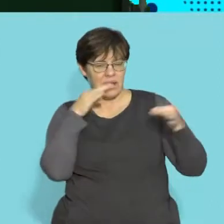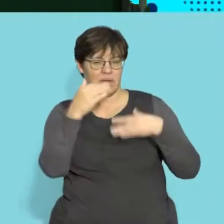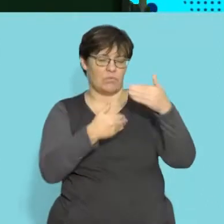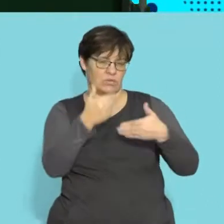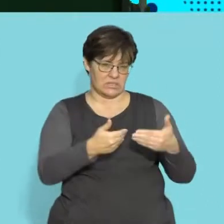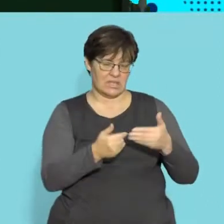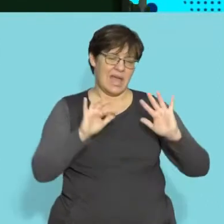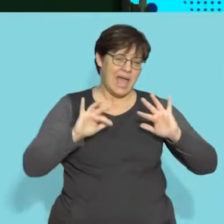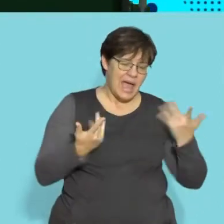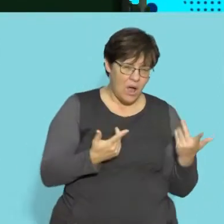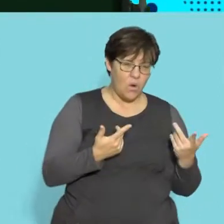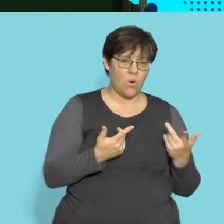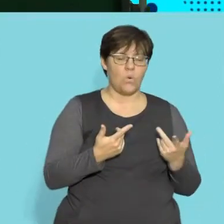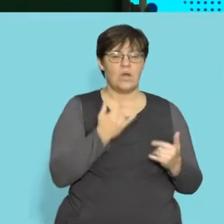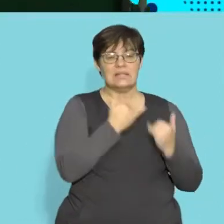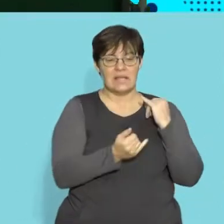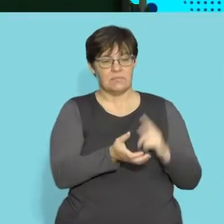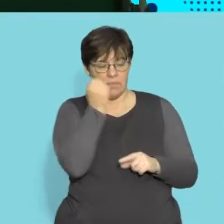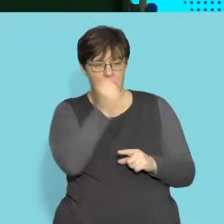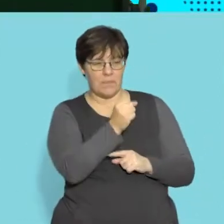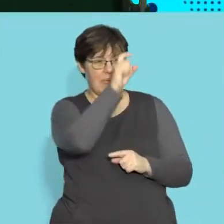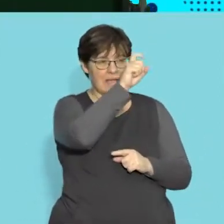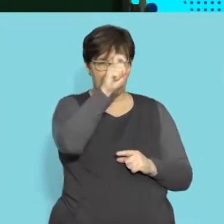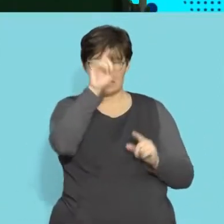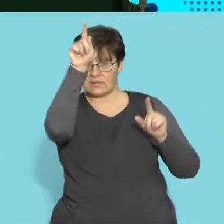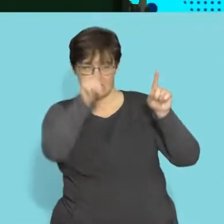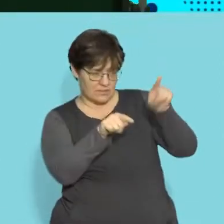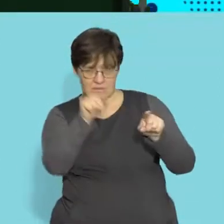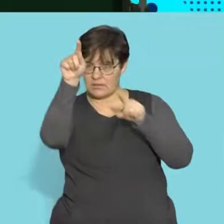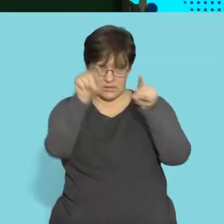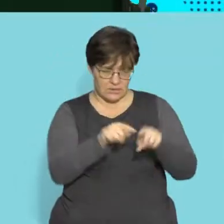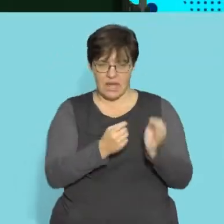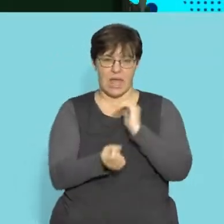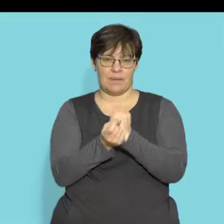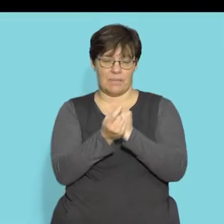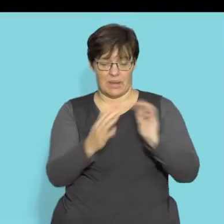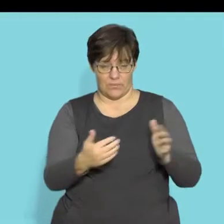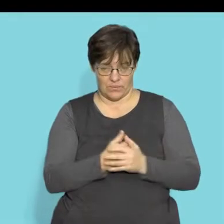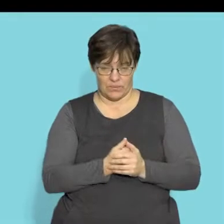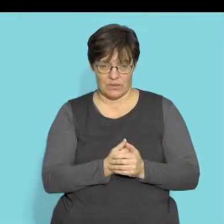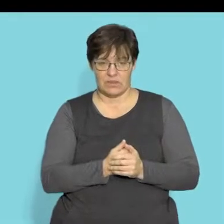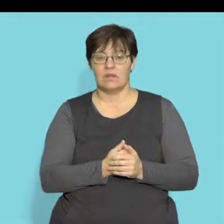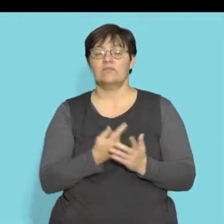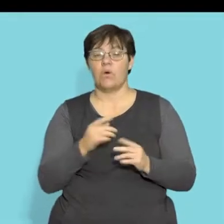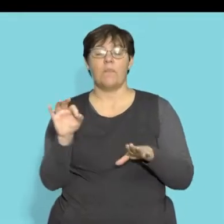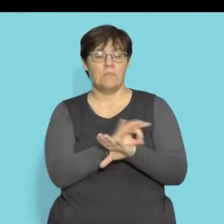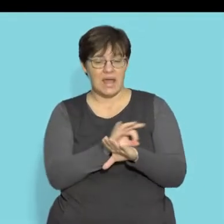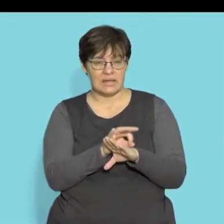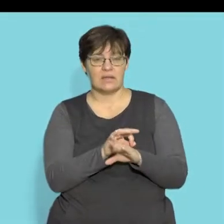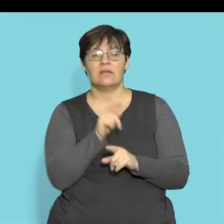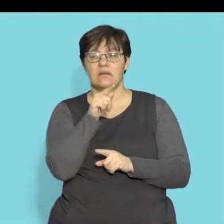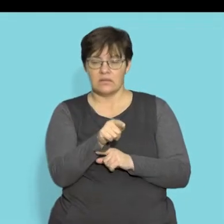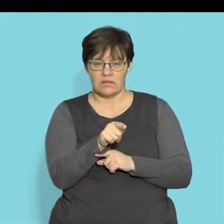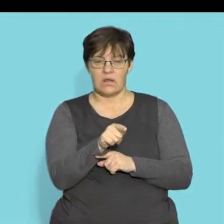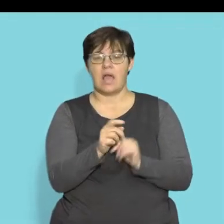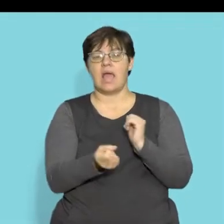that process of how sex determination happens. So it's important that in being able to plan that the